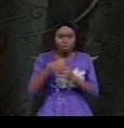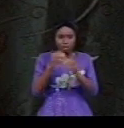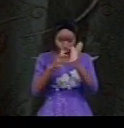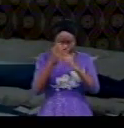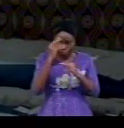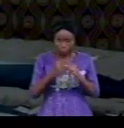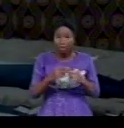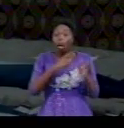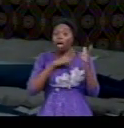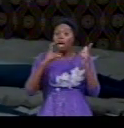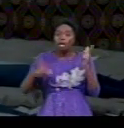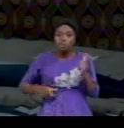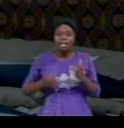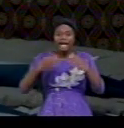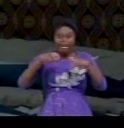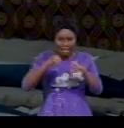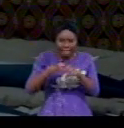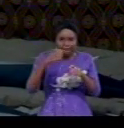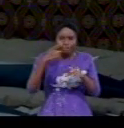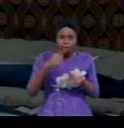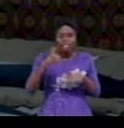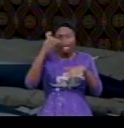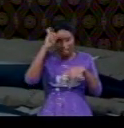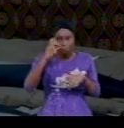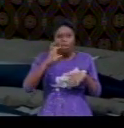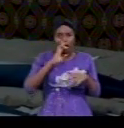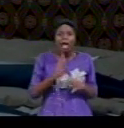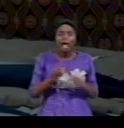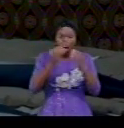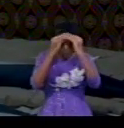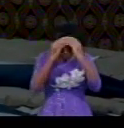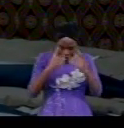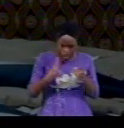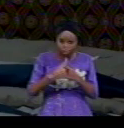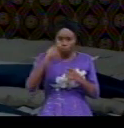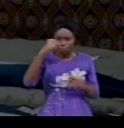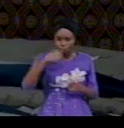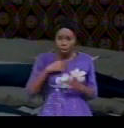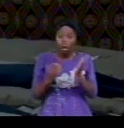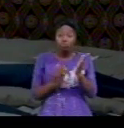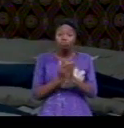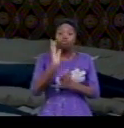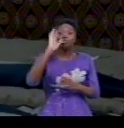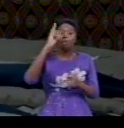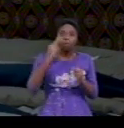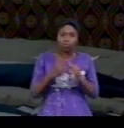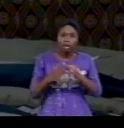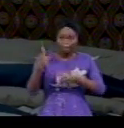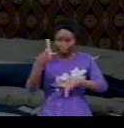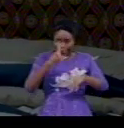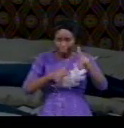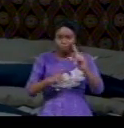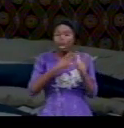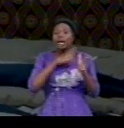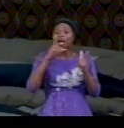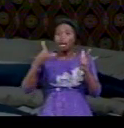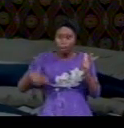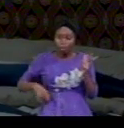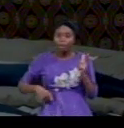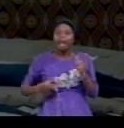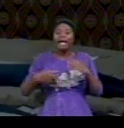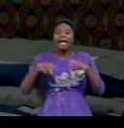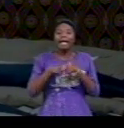Lord, even the devils are subject unto me through thy name. Say that. Lord, even